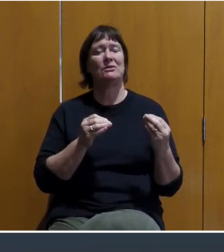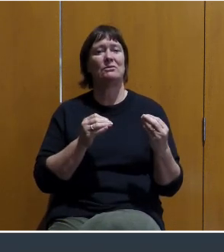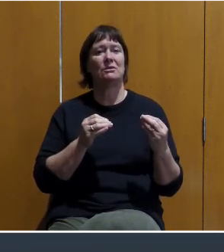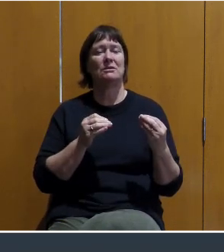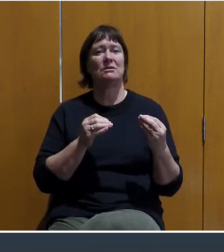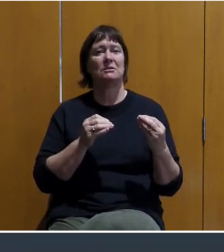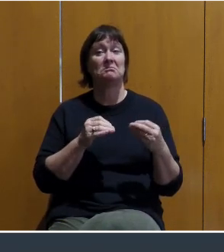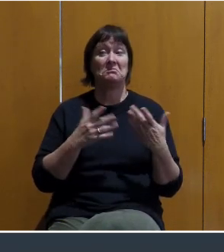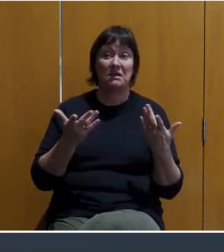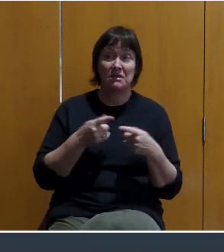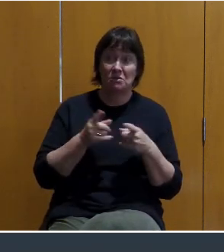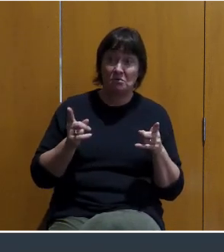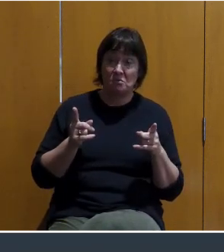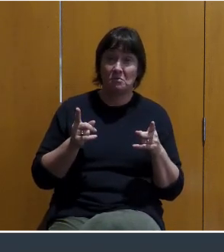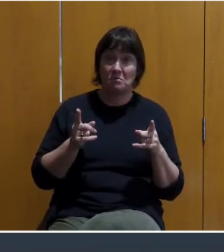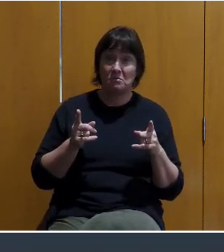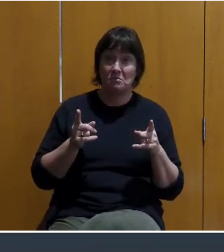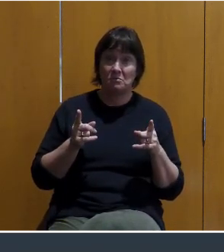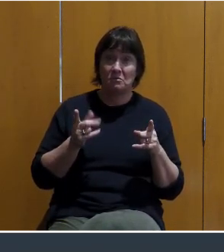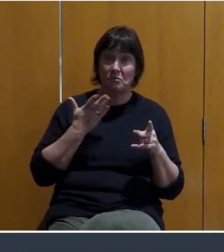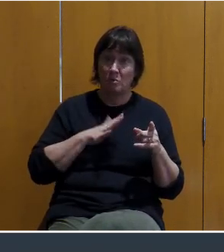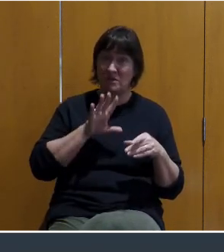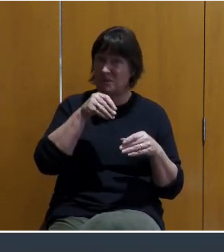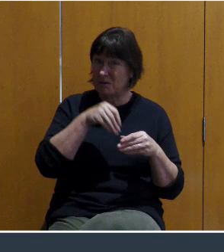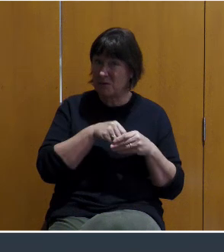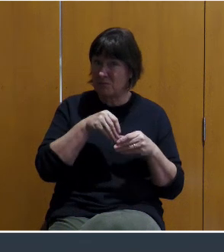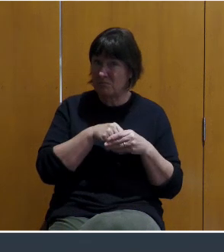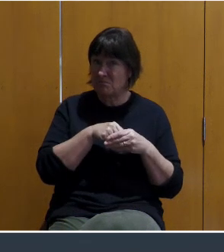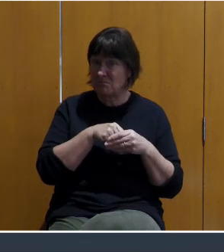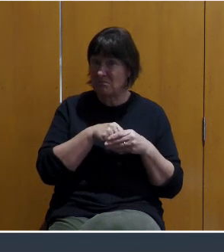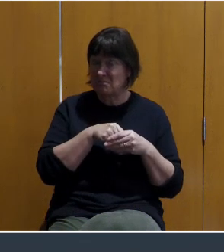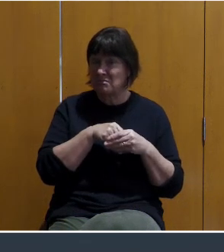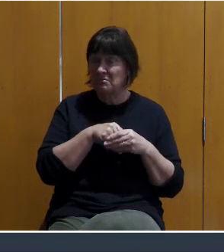other councillors would prefer that we do include. I'm